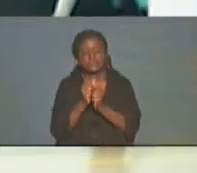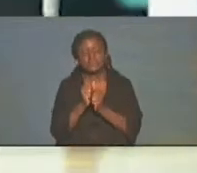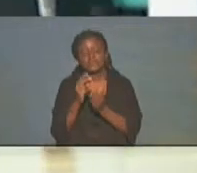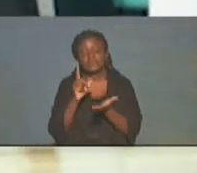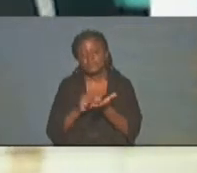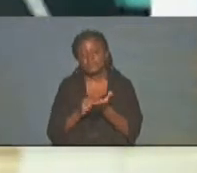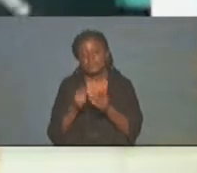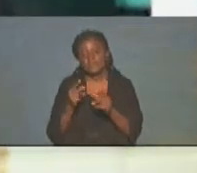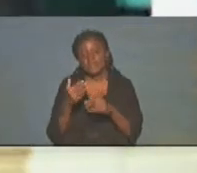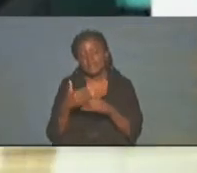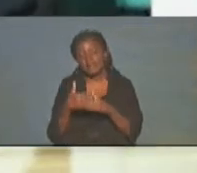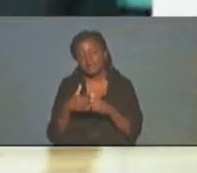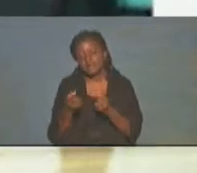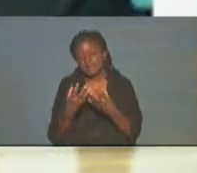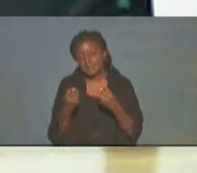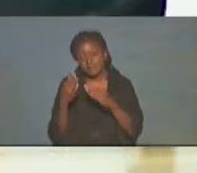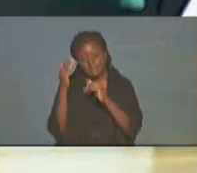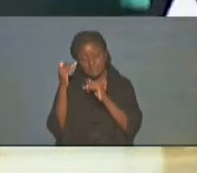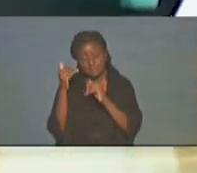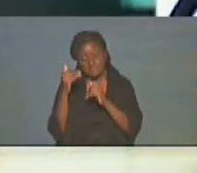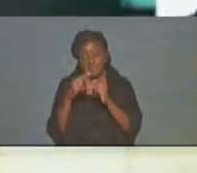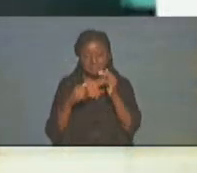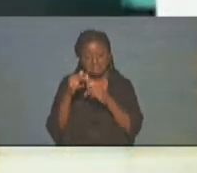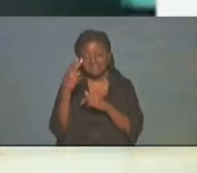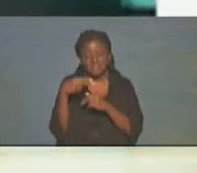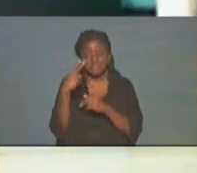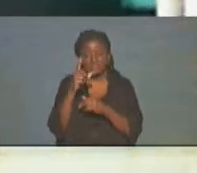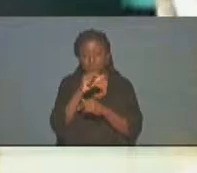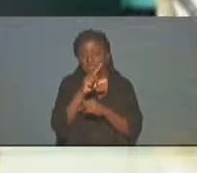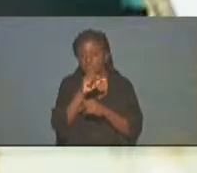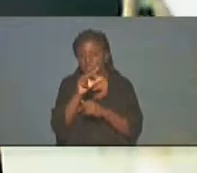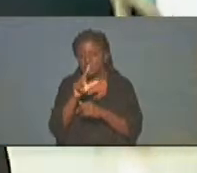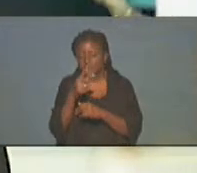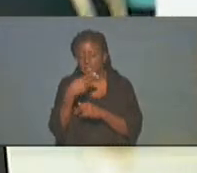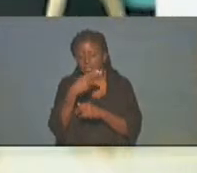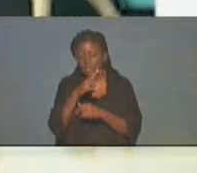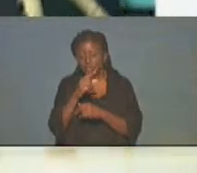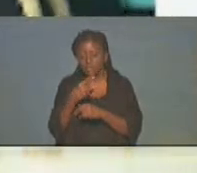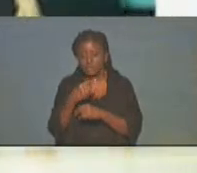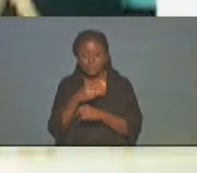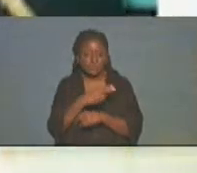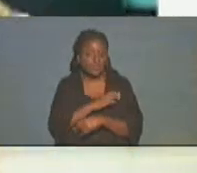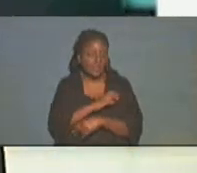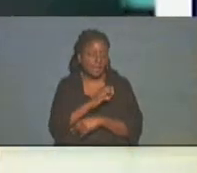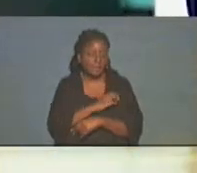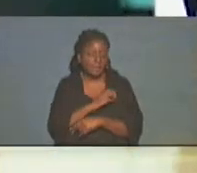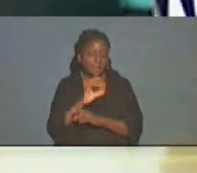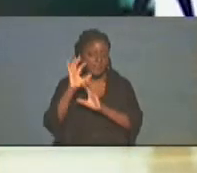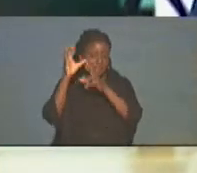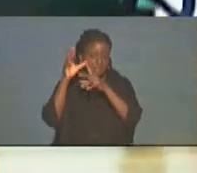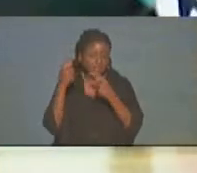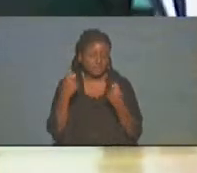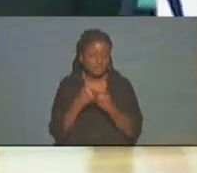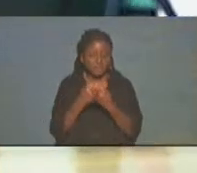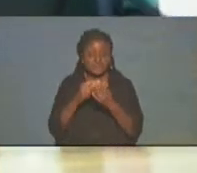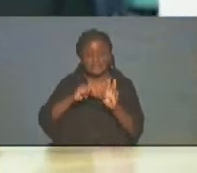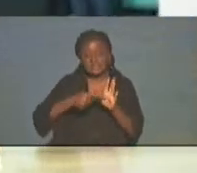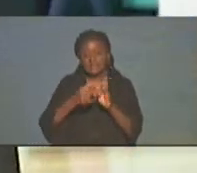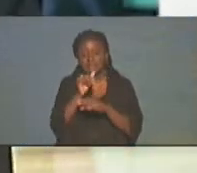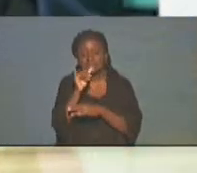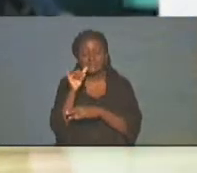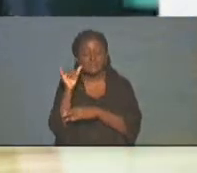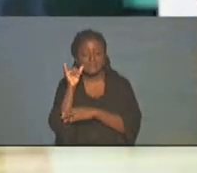much anticipation and build-up. The 2023 Hugh Campbell Basketball Tournament getting underway yesterday at the Kendall G.